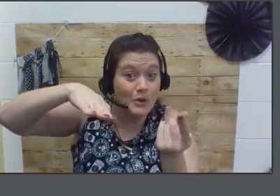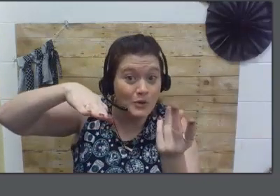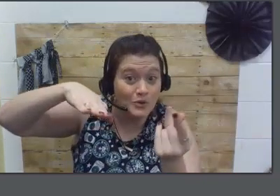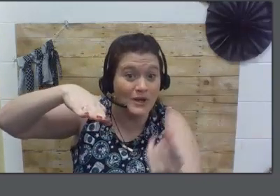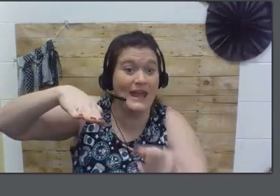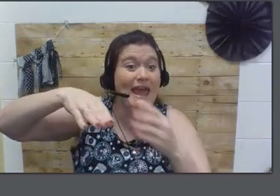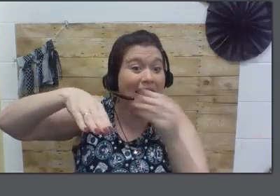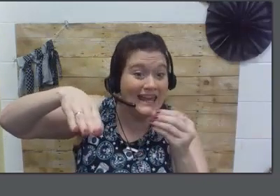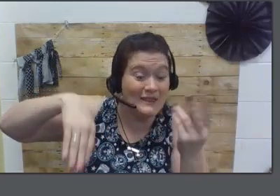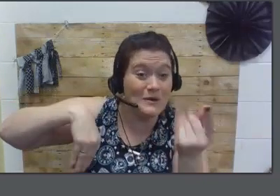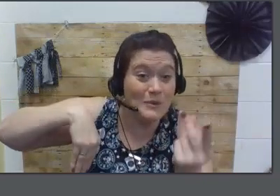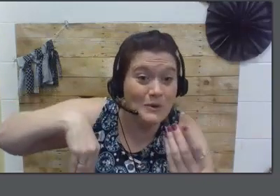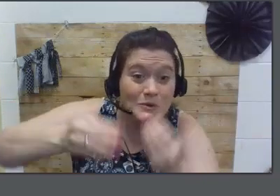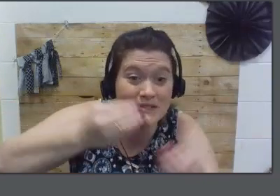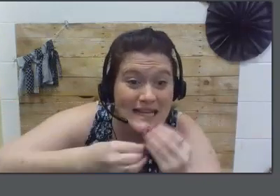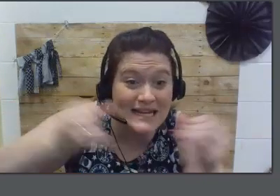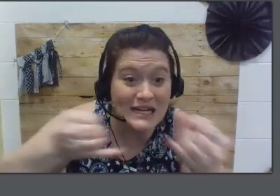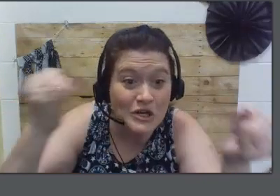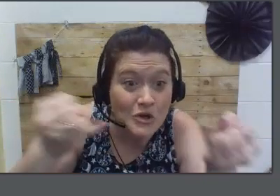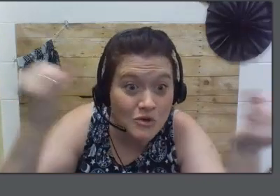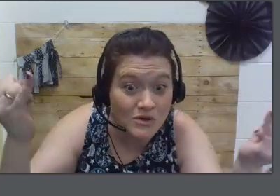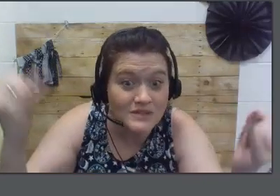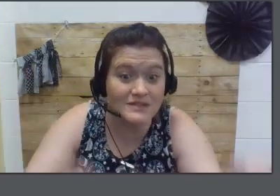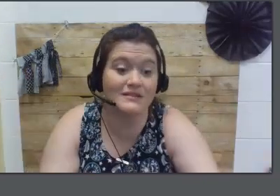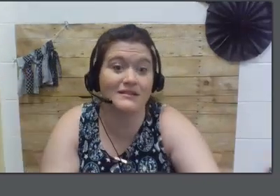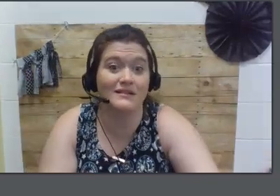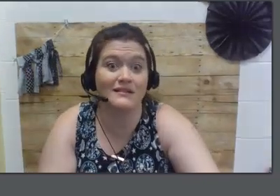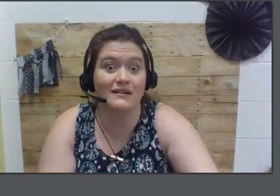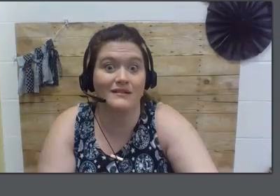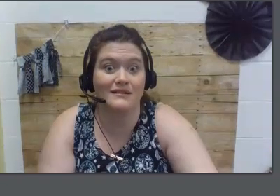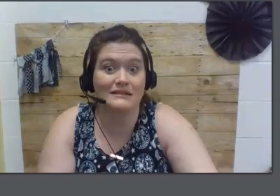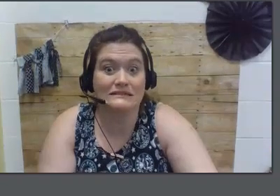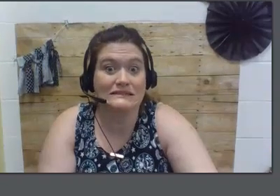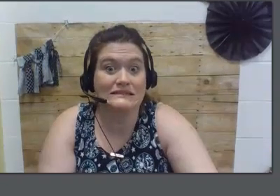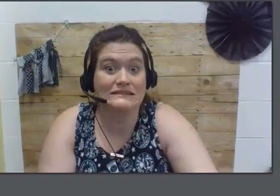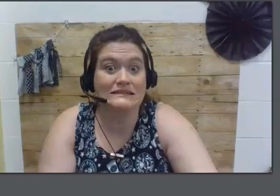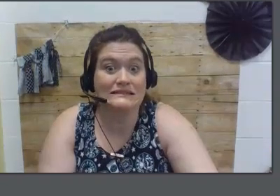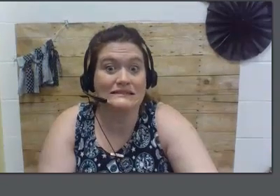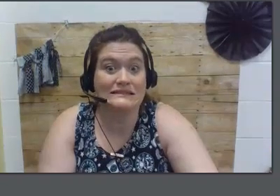a poodle and the poodle's eating noodles,